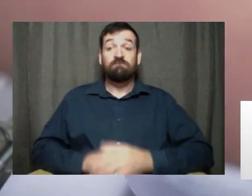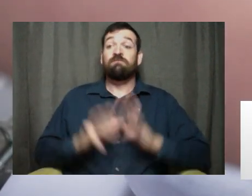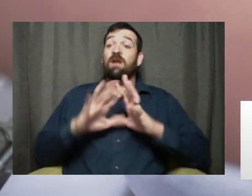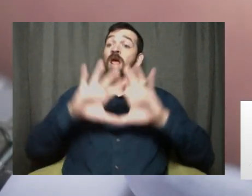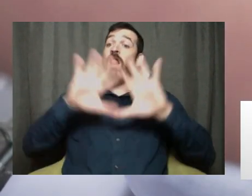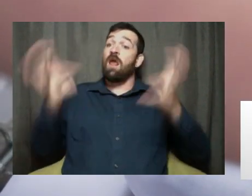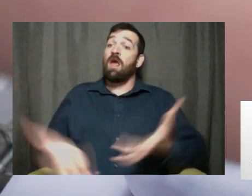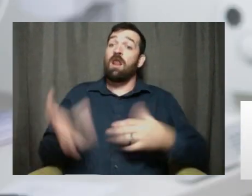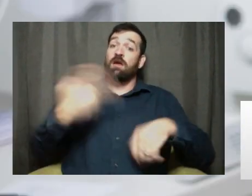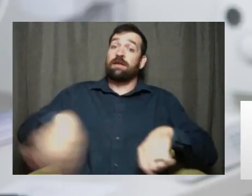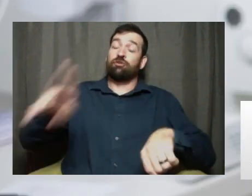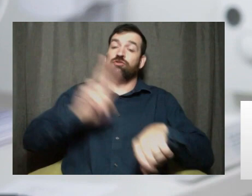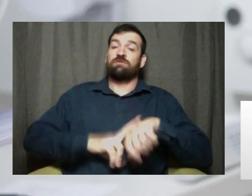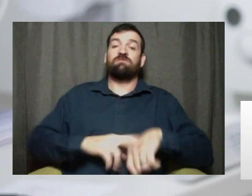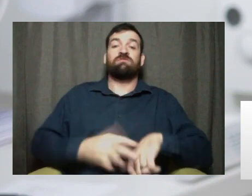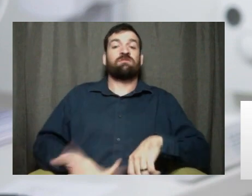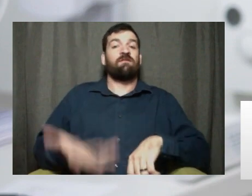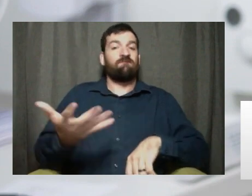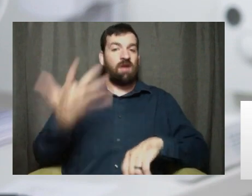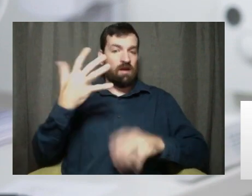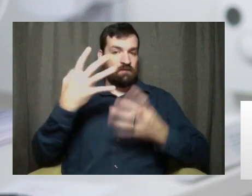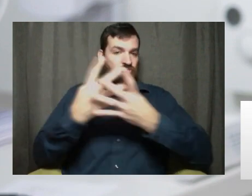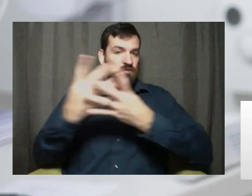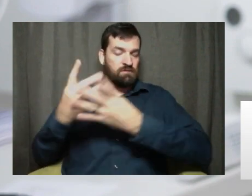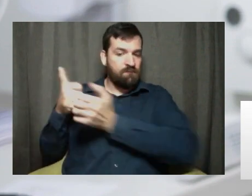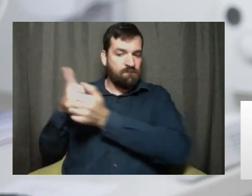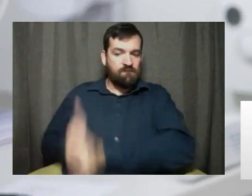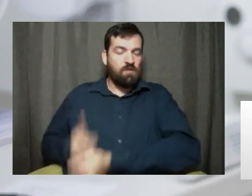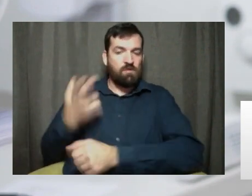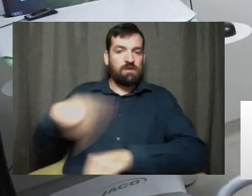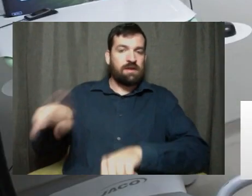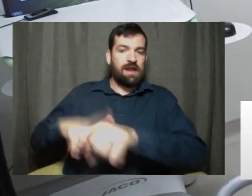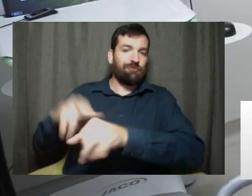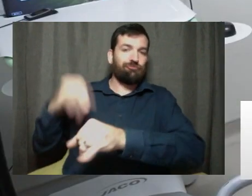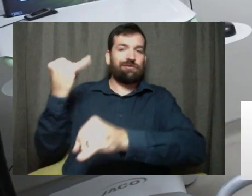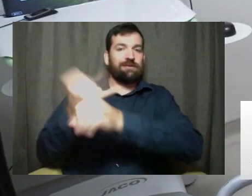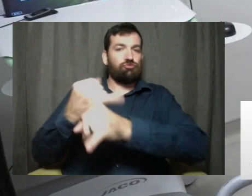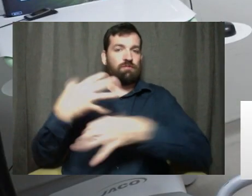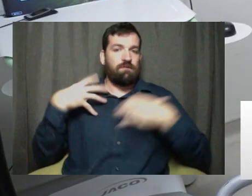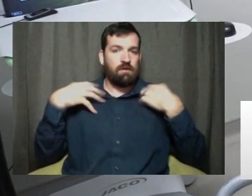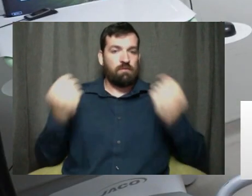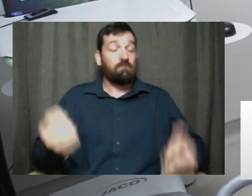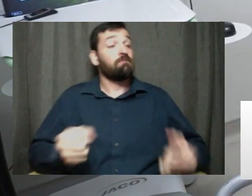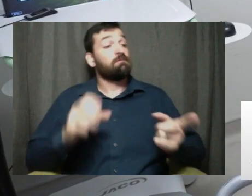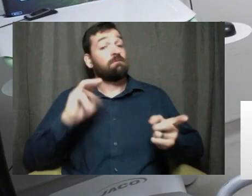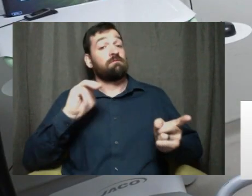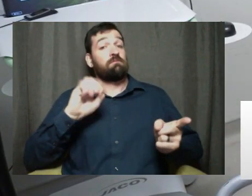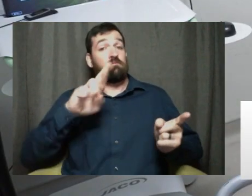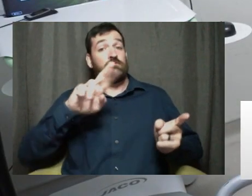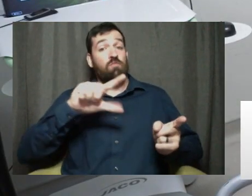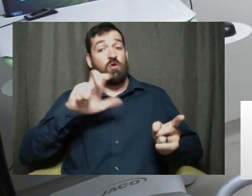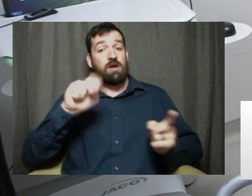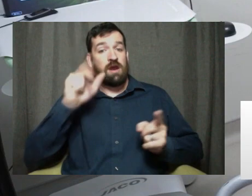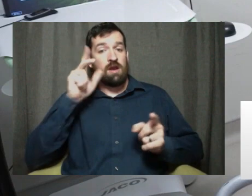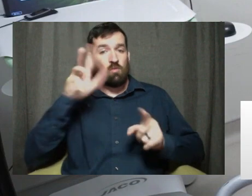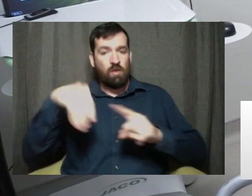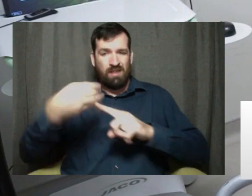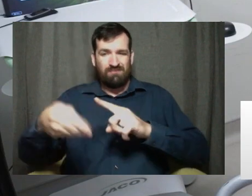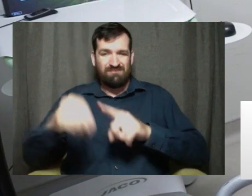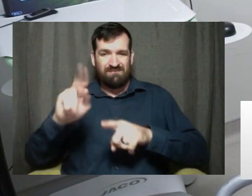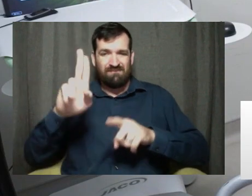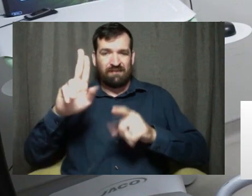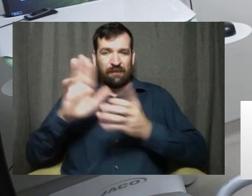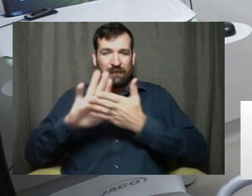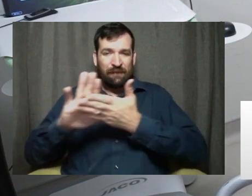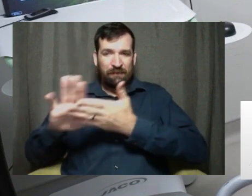fewer screenings are performed according to the National Institutes of Health. And so Morgan's gonna kind of start unwrapping her, and she's gonna put